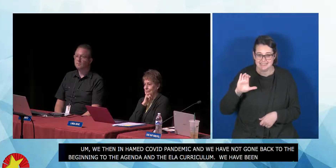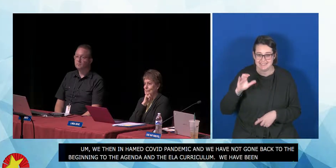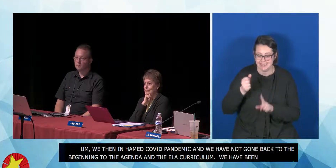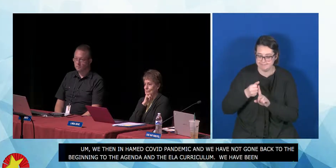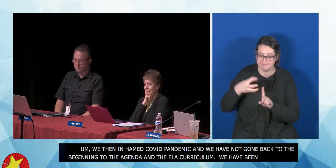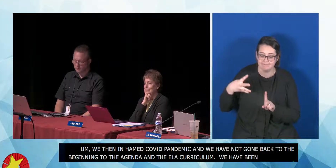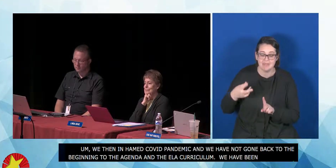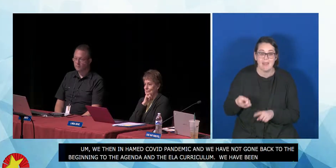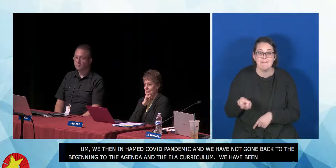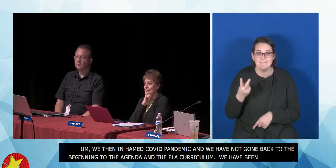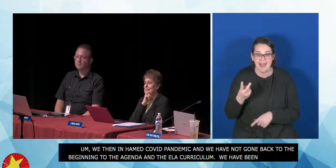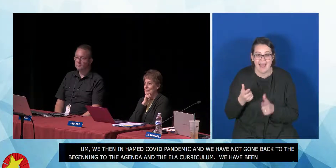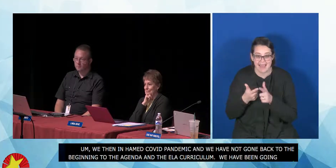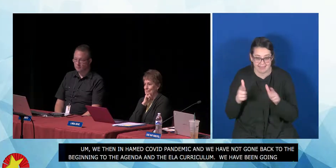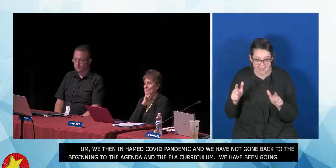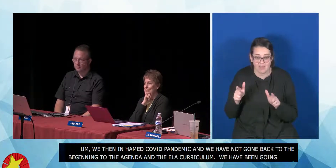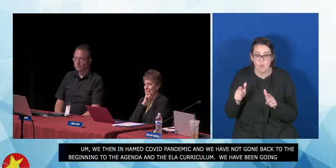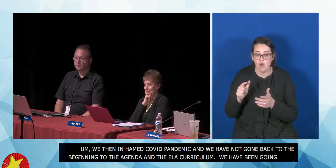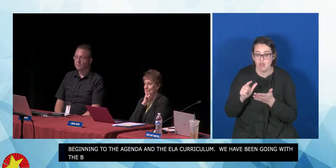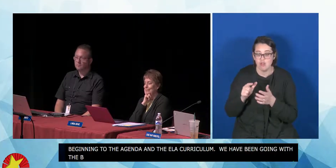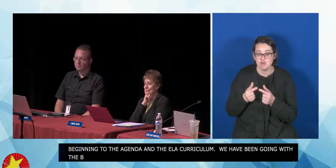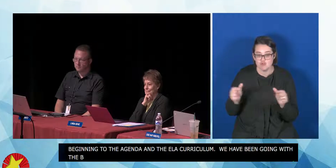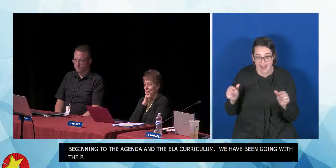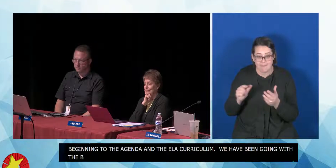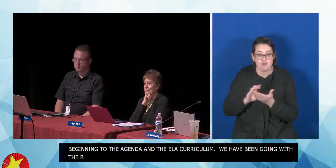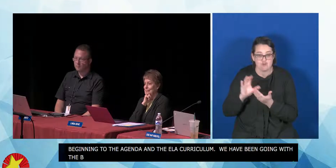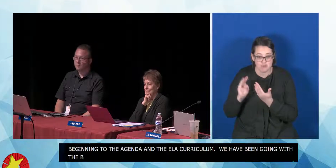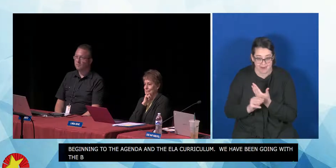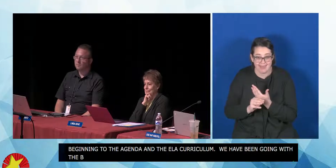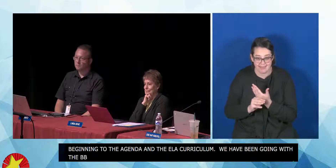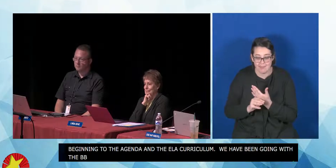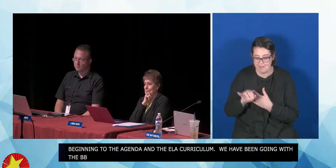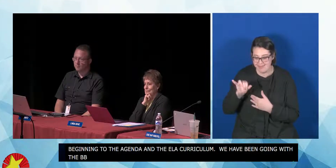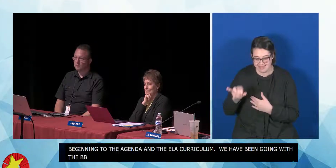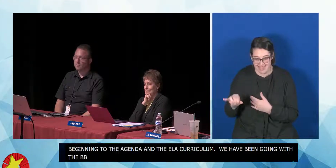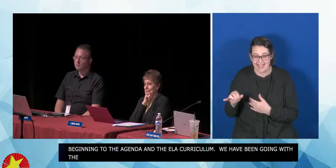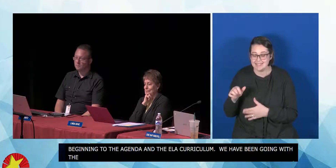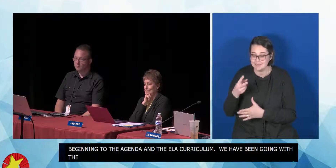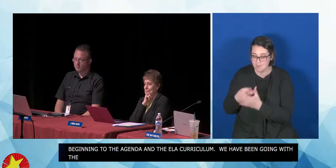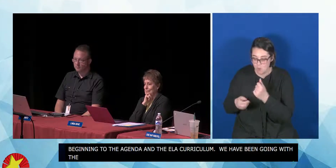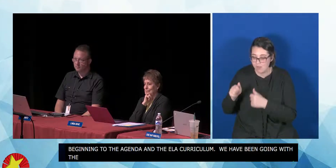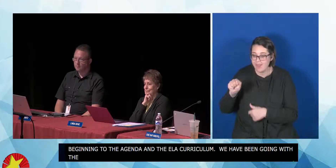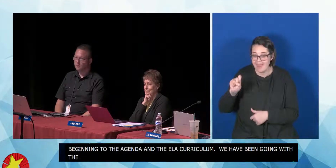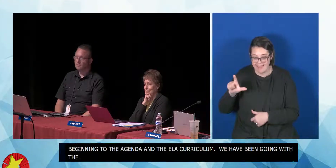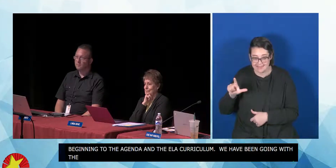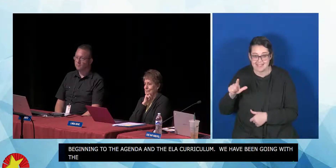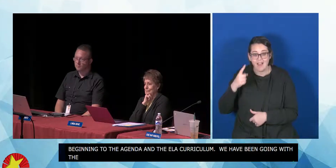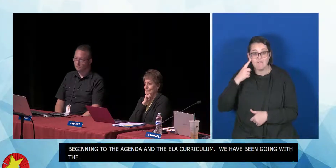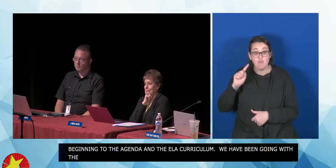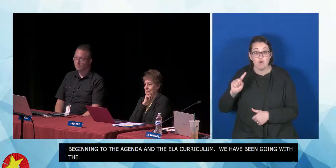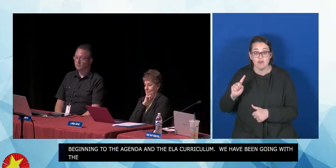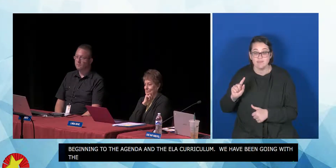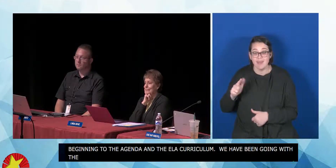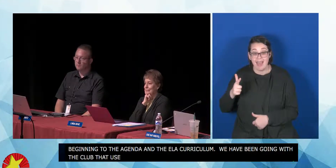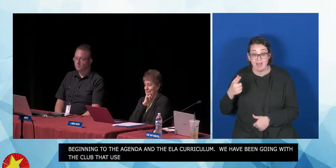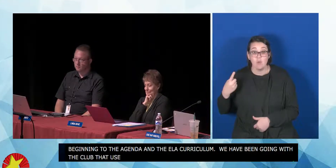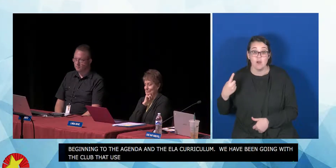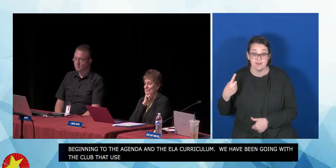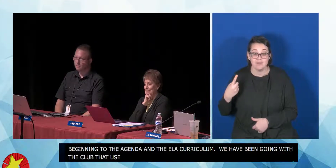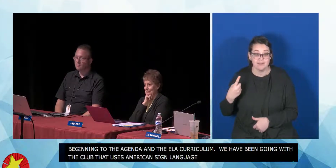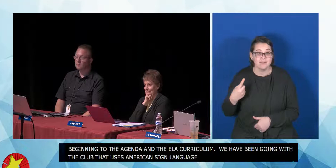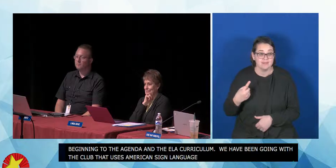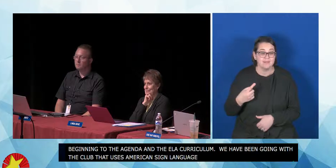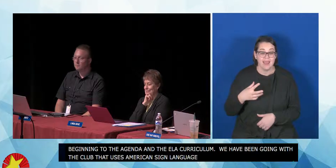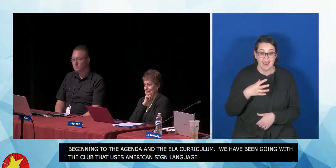Grammar Curriculum, that uses American Sign Language as a first language, to teach that as